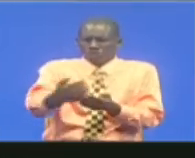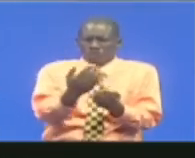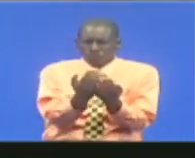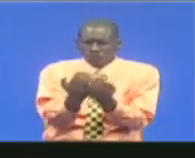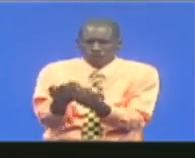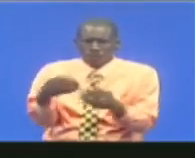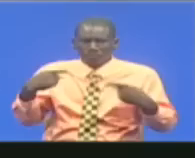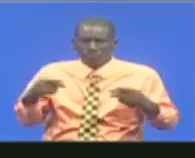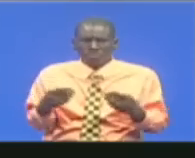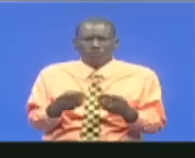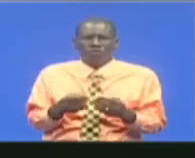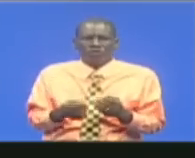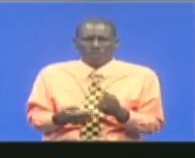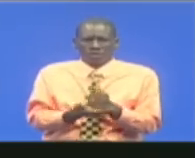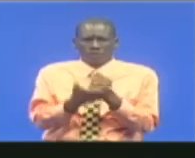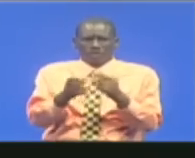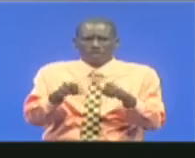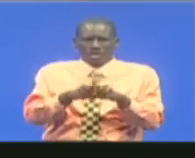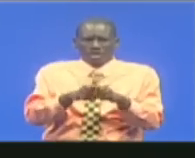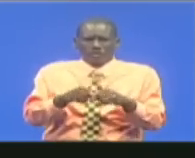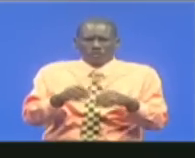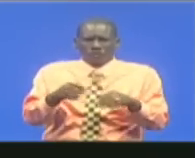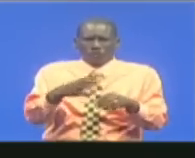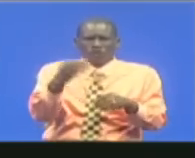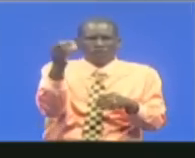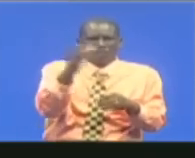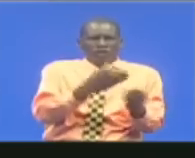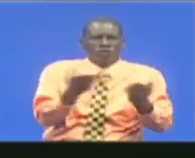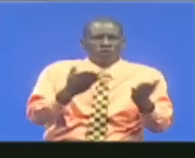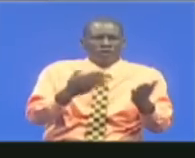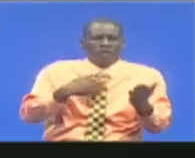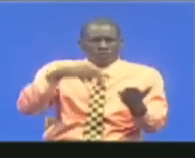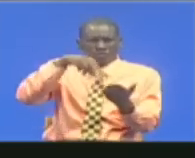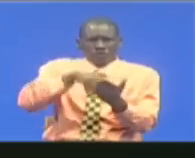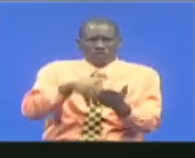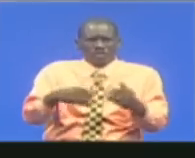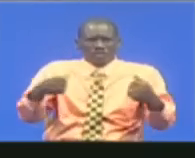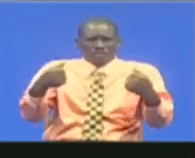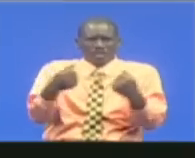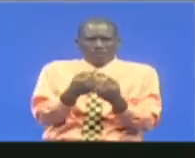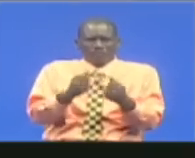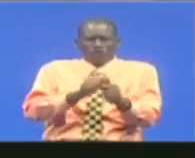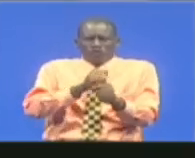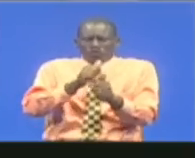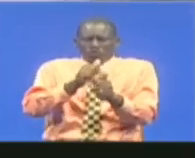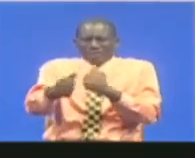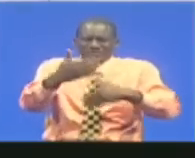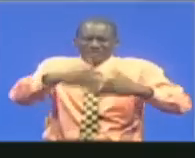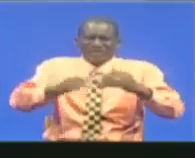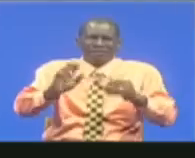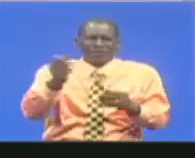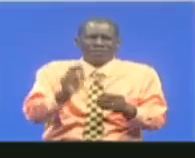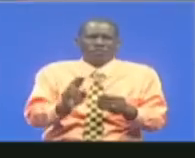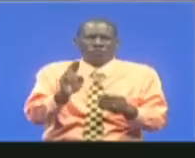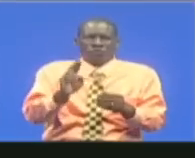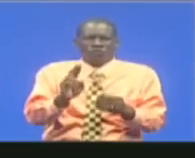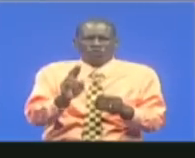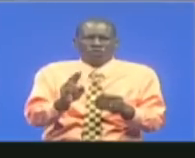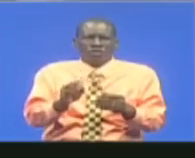the altar. As she was making her way back to where she had stood, she happened to pass next to President Uhuru Kenyatta.